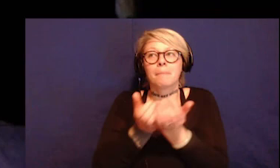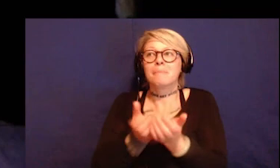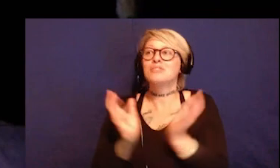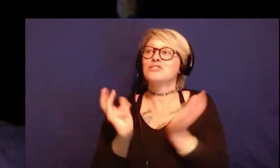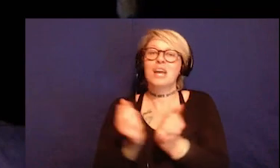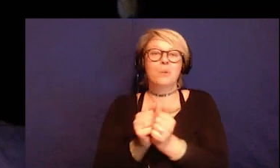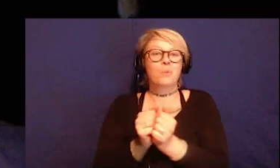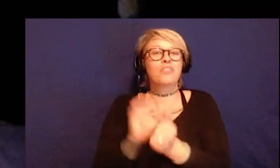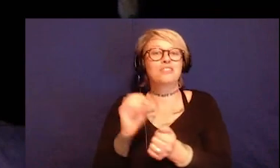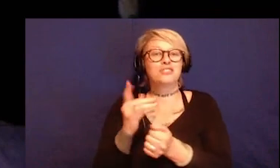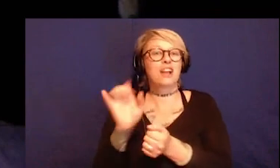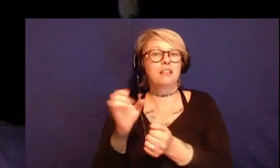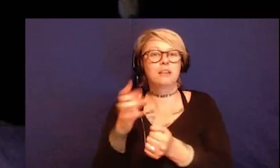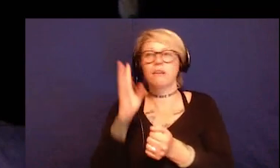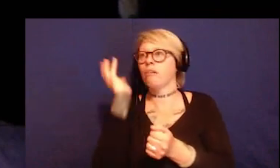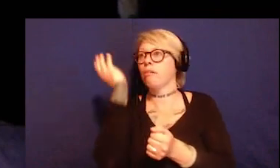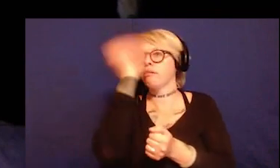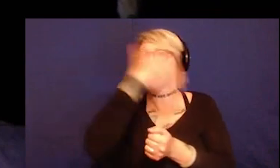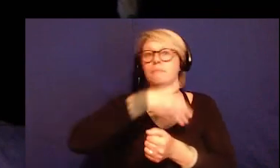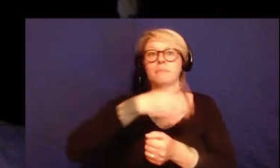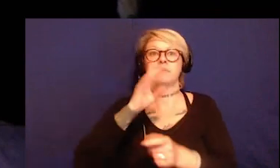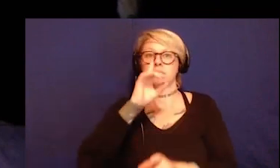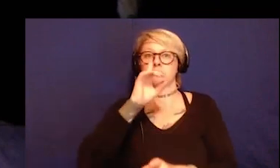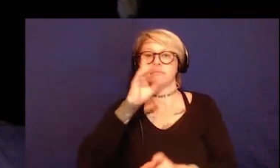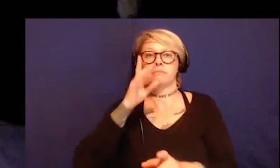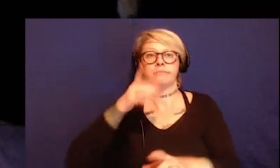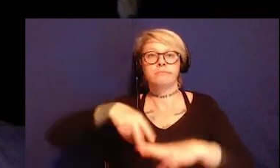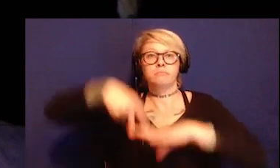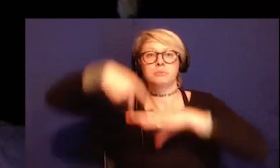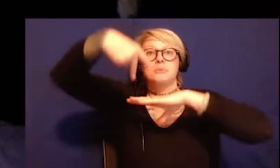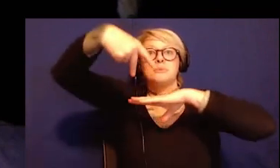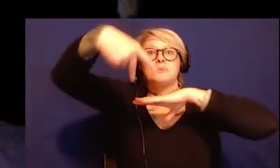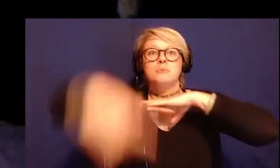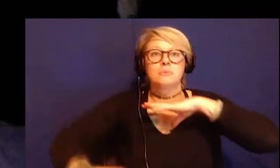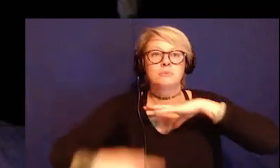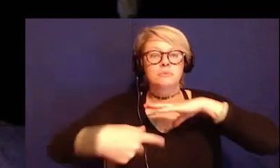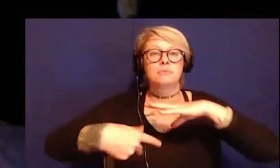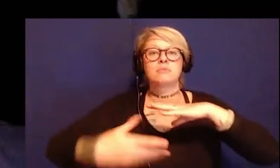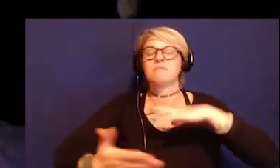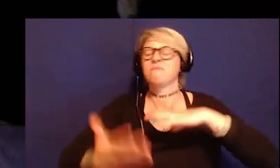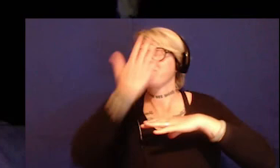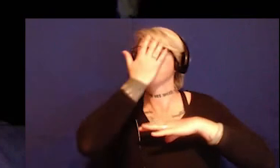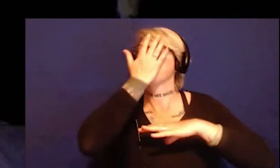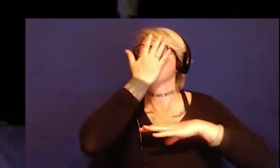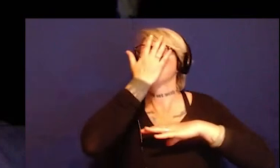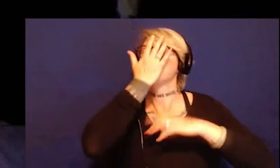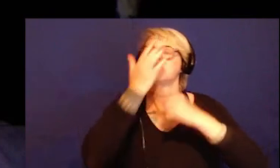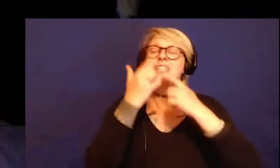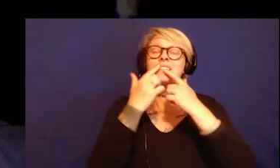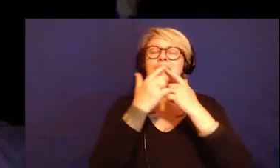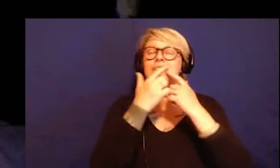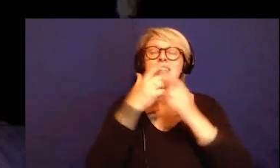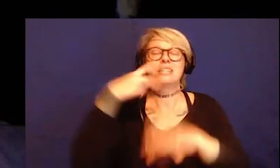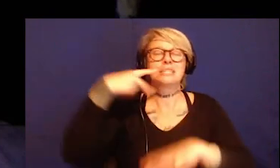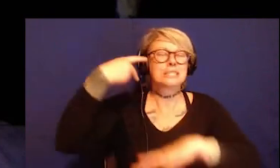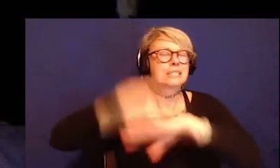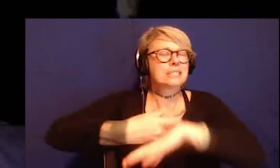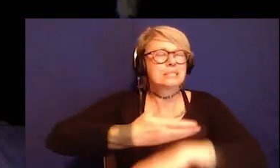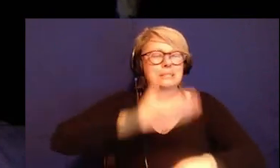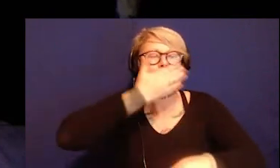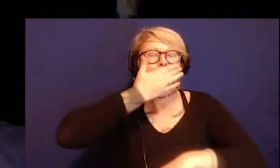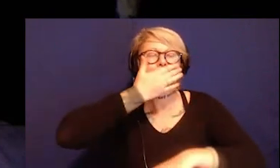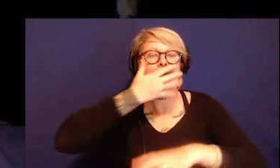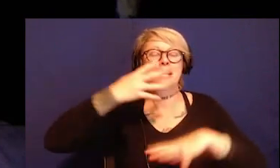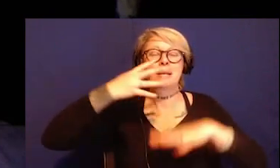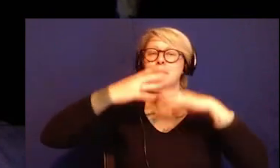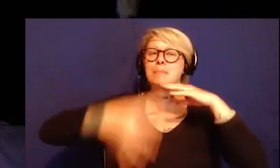conversation. Not watching where she's stepping, Betty trips over the corner of the carpet and smashes her mouth hard on the ground. Her lip is bleeding